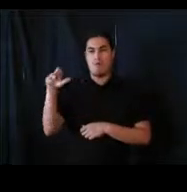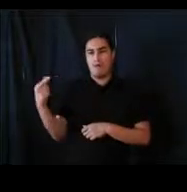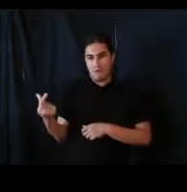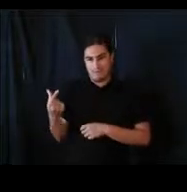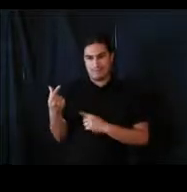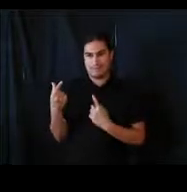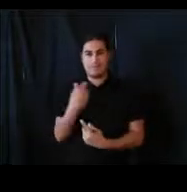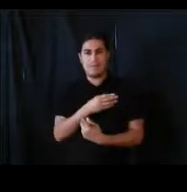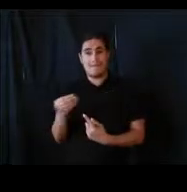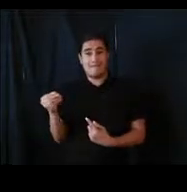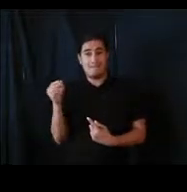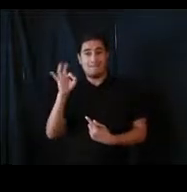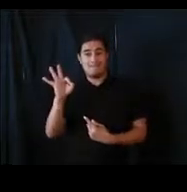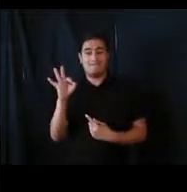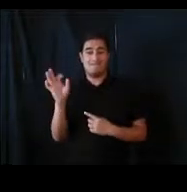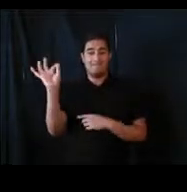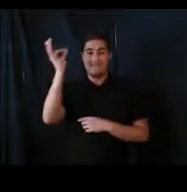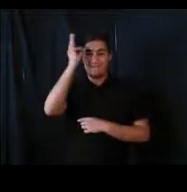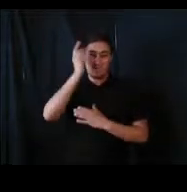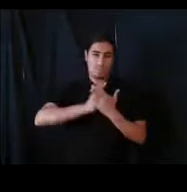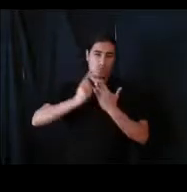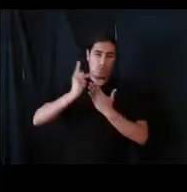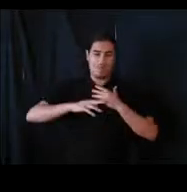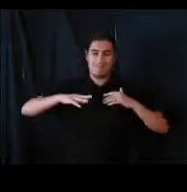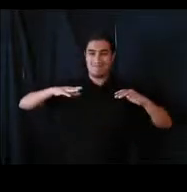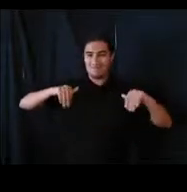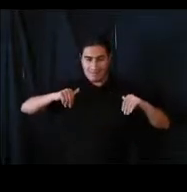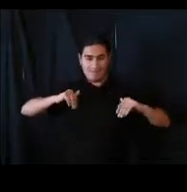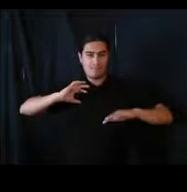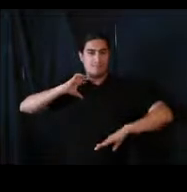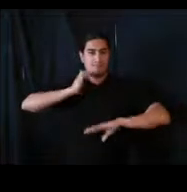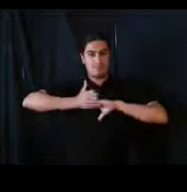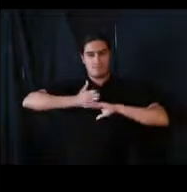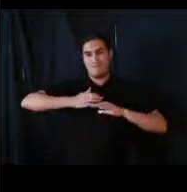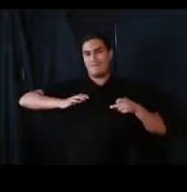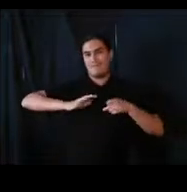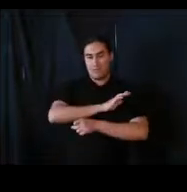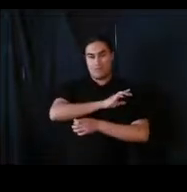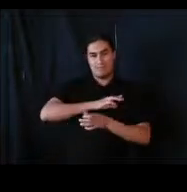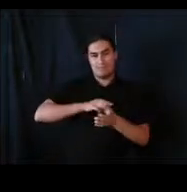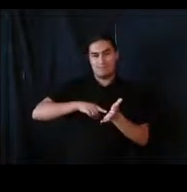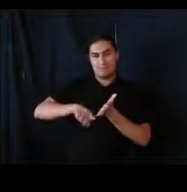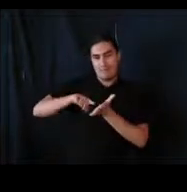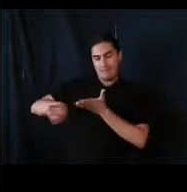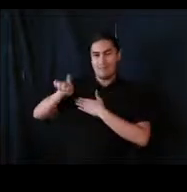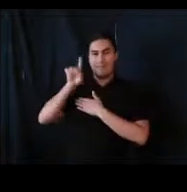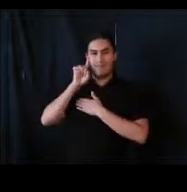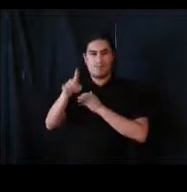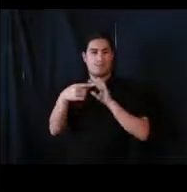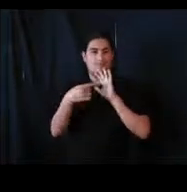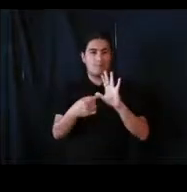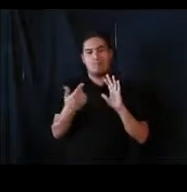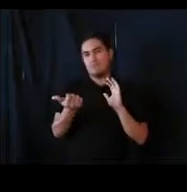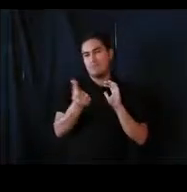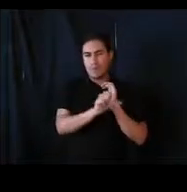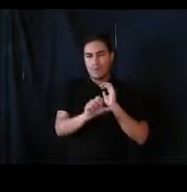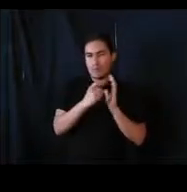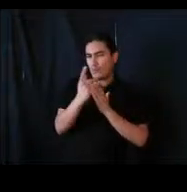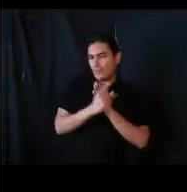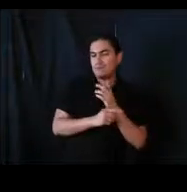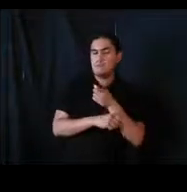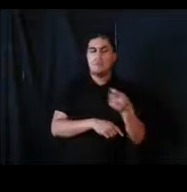and if there's federal programs that haven't been fully spent so it like the tiffia program or a couple others where they